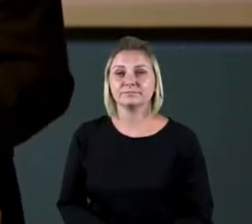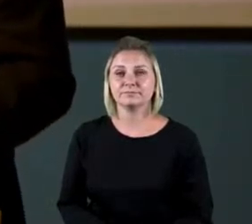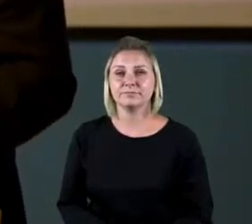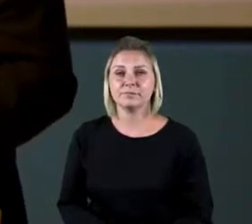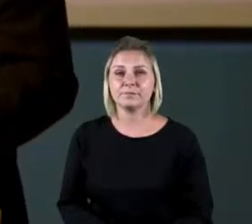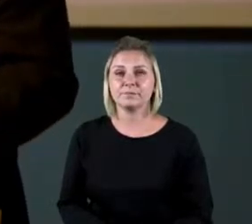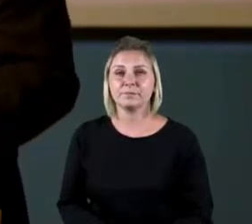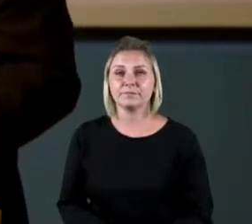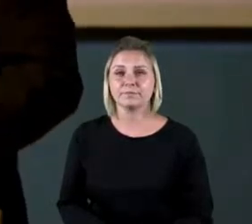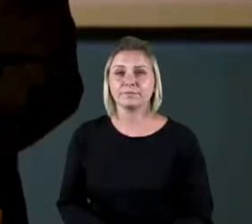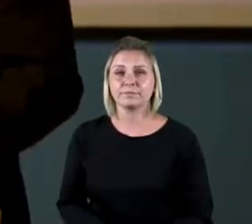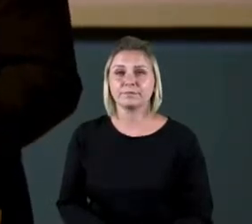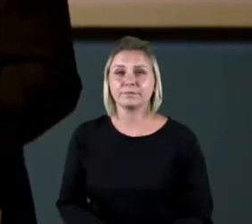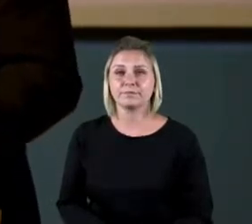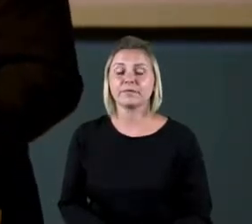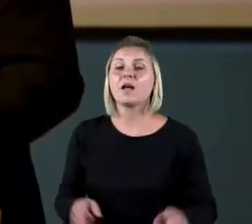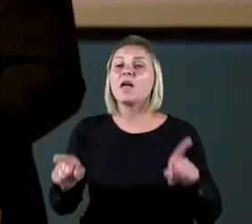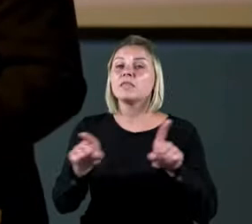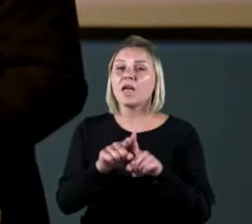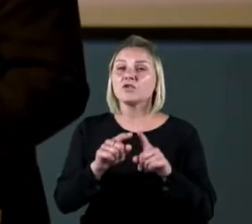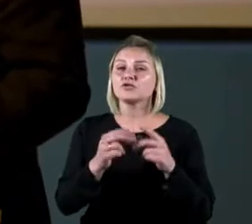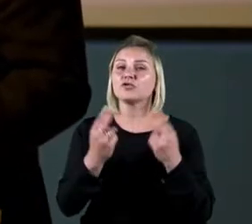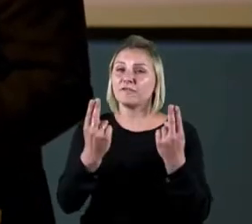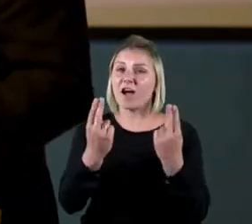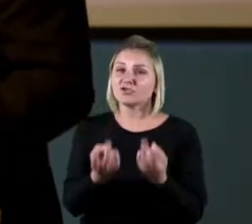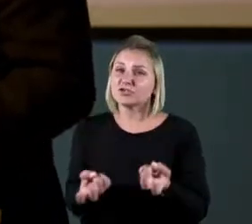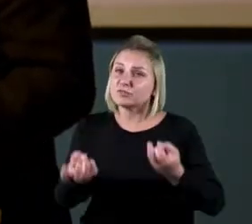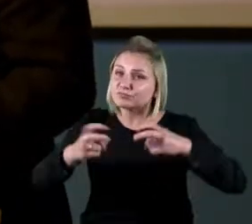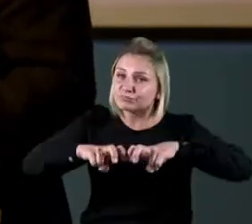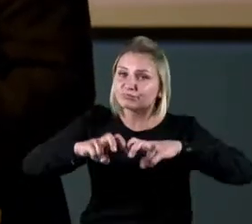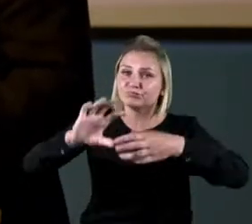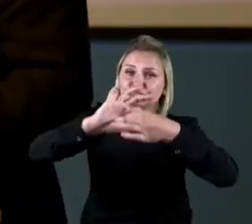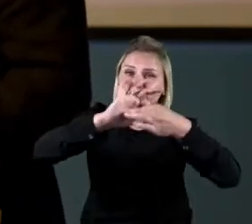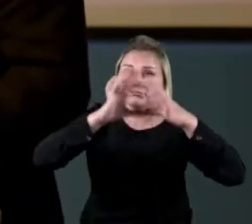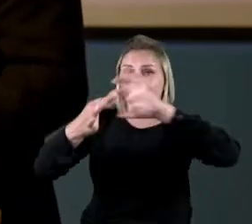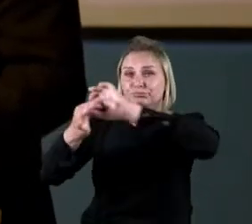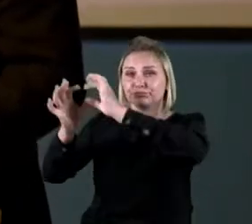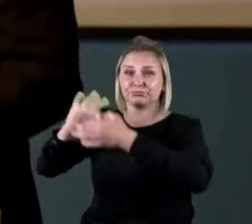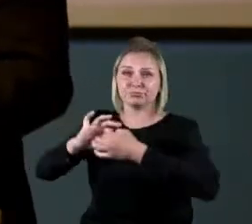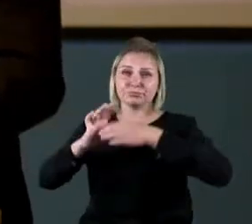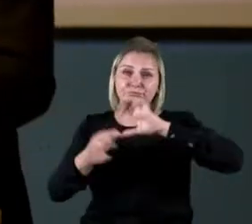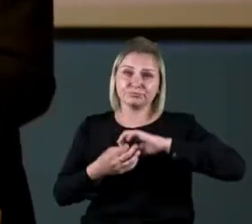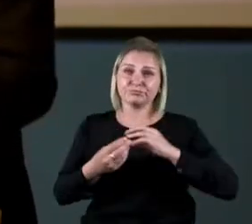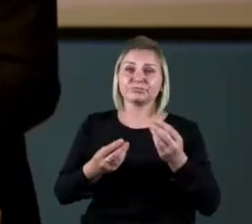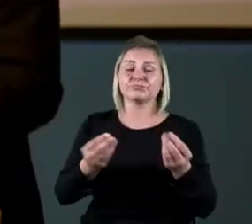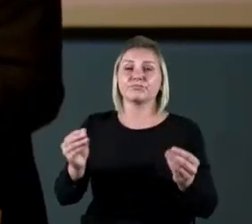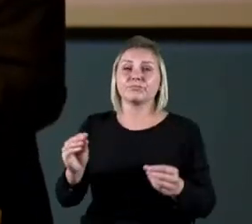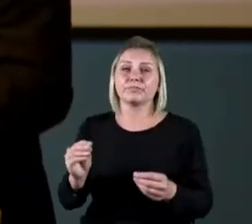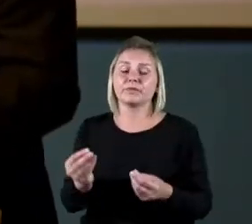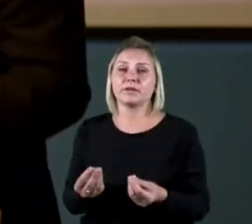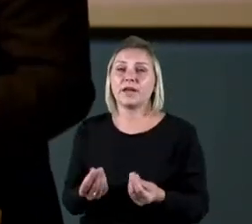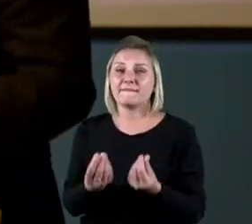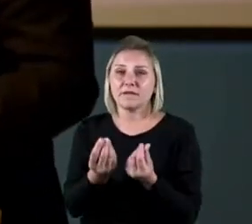Moreover, a very important issue is to create investment networks